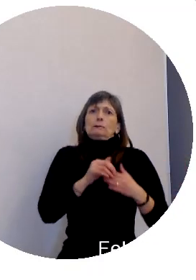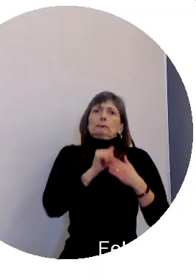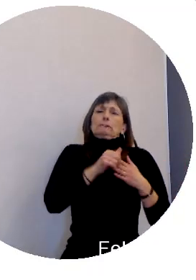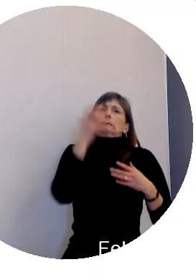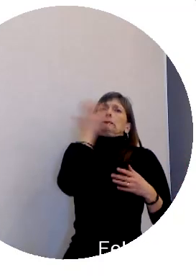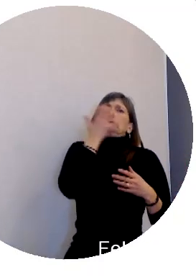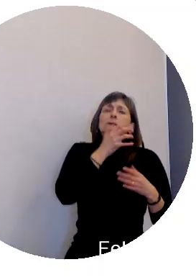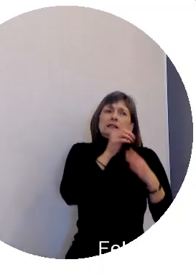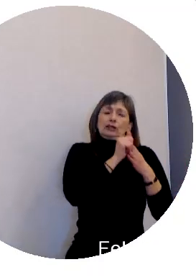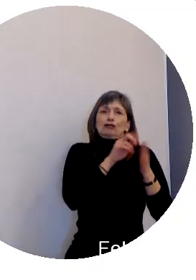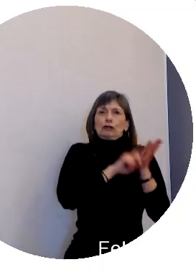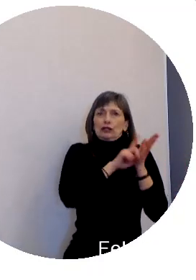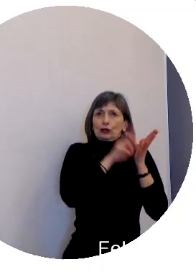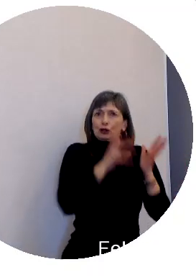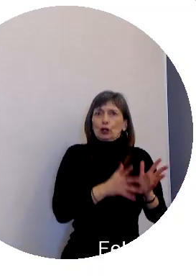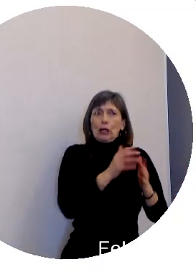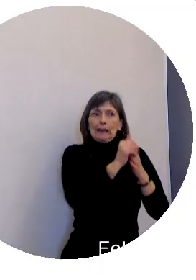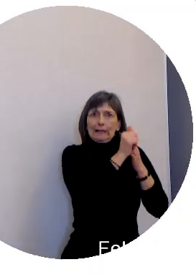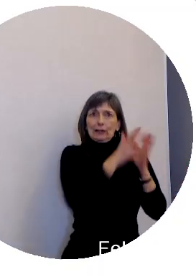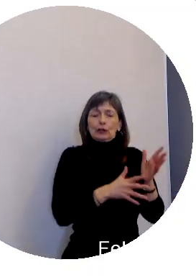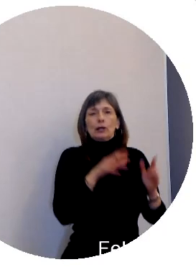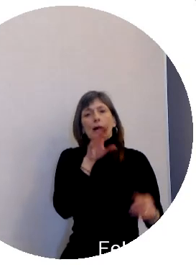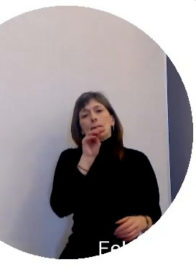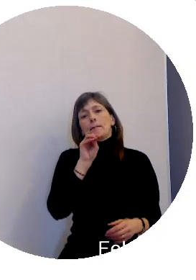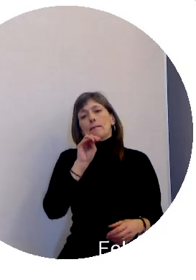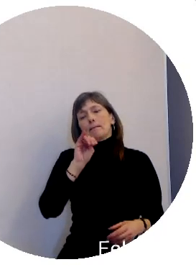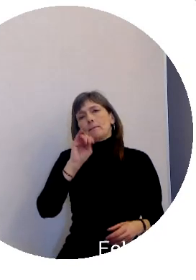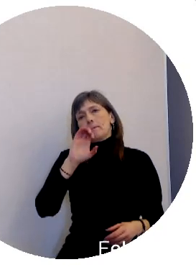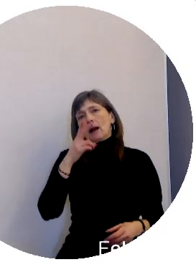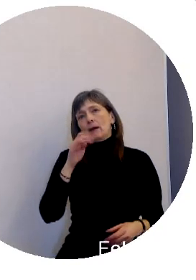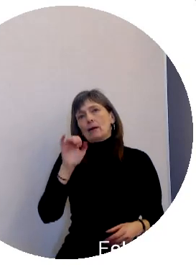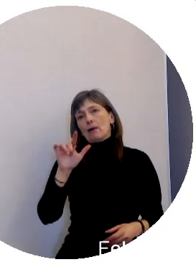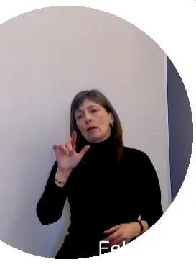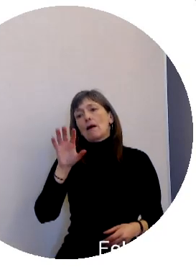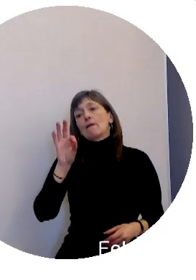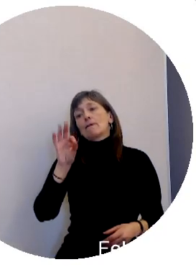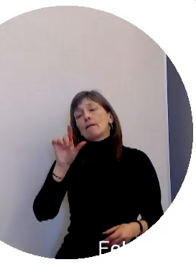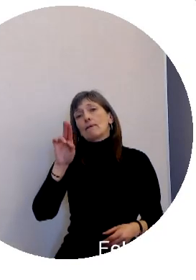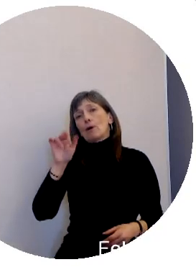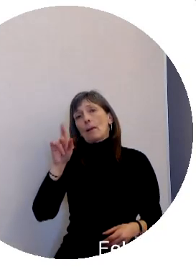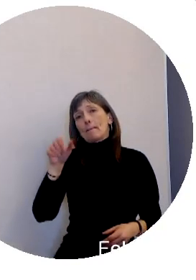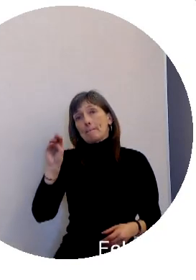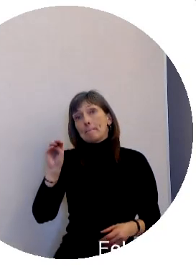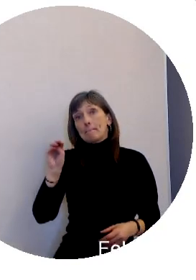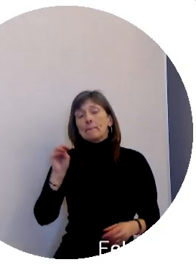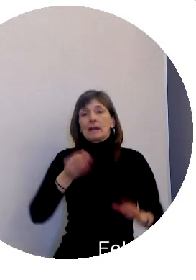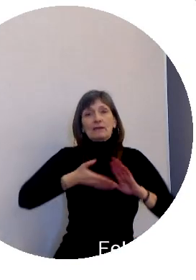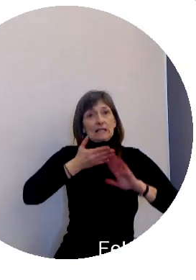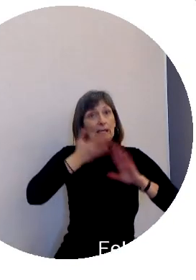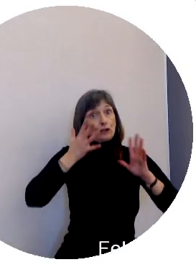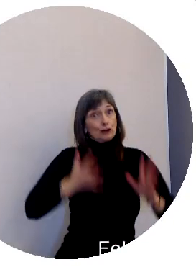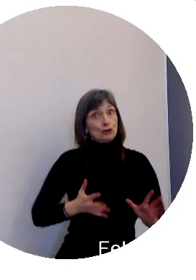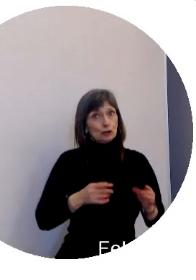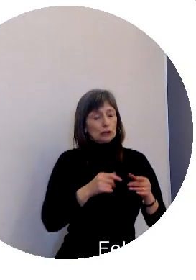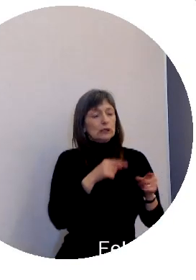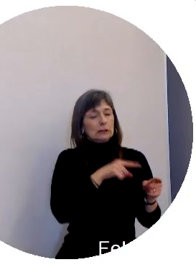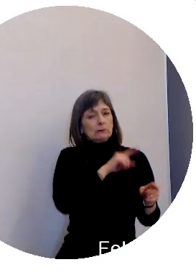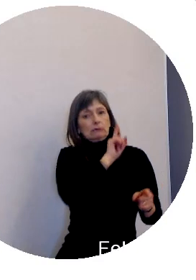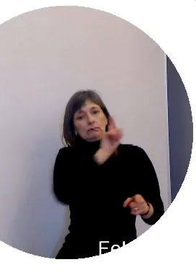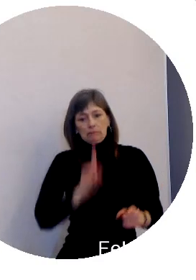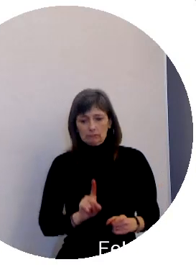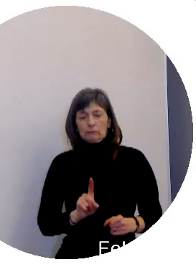researcher and leader, Dr. Michael Fullen, to come and speak to the group and help facilitate in the sessions. We've got a number of our